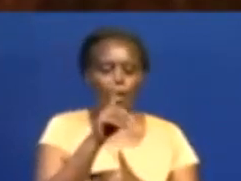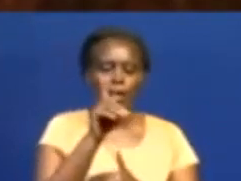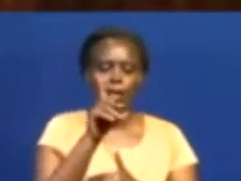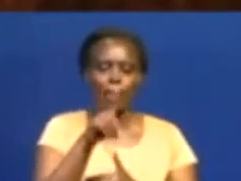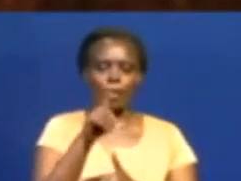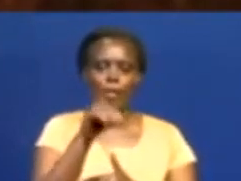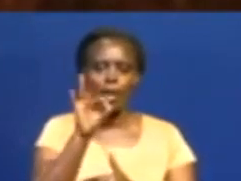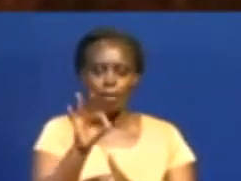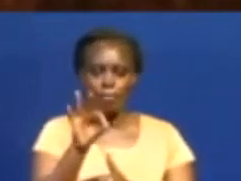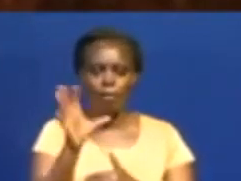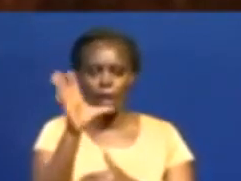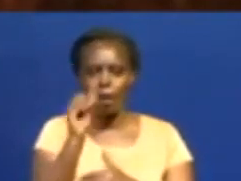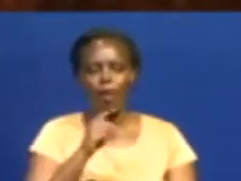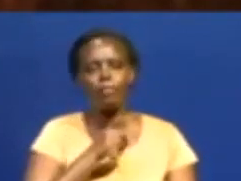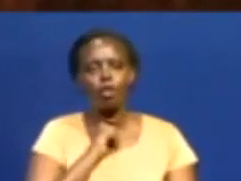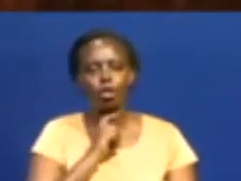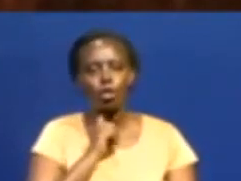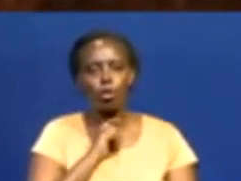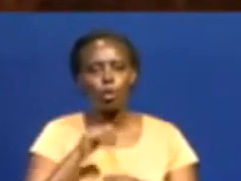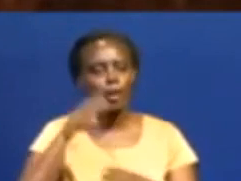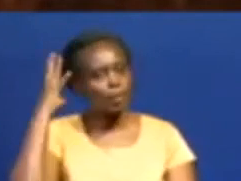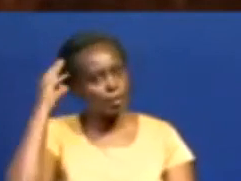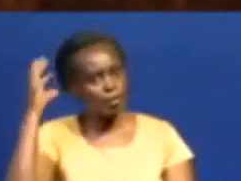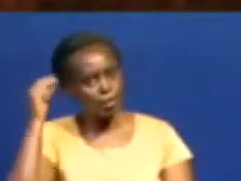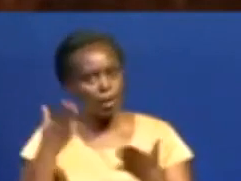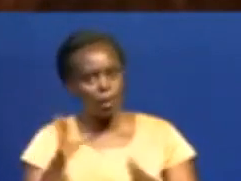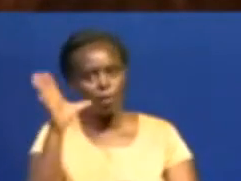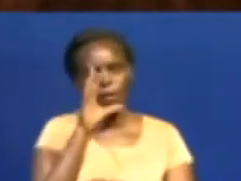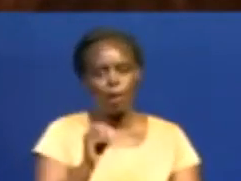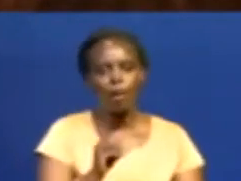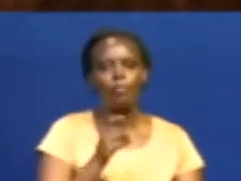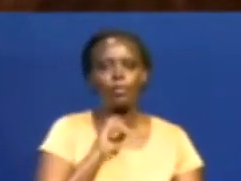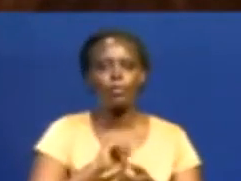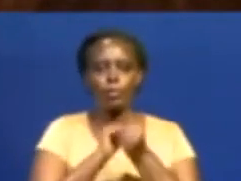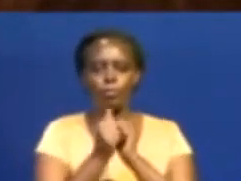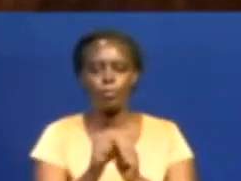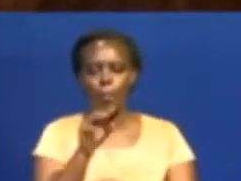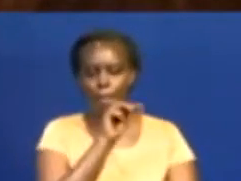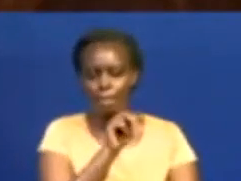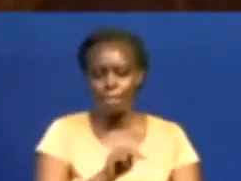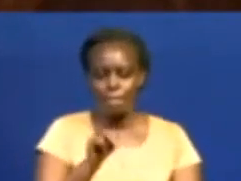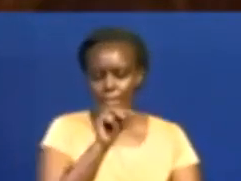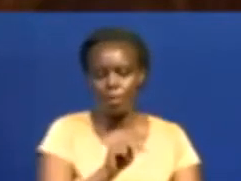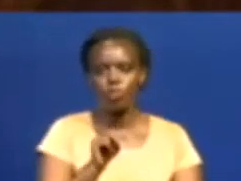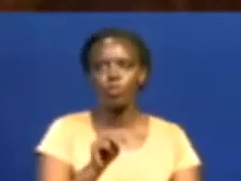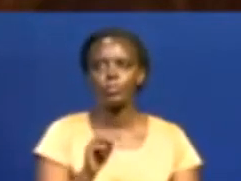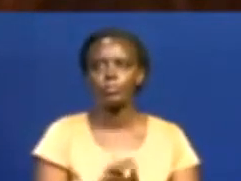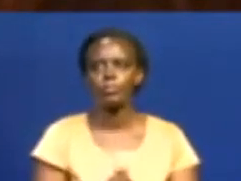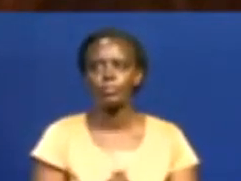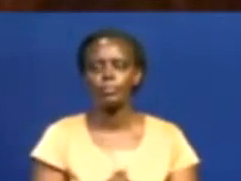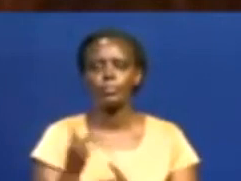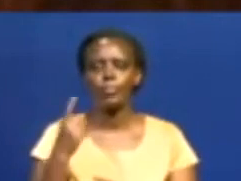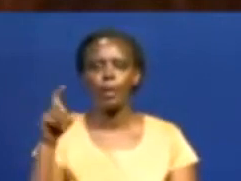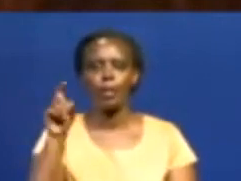integration into the African Union mission in Somalia, now the African Union Transmission Mission in Somalia, ATMIS. While the exact